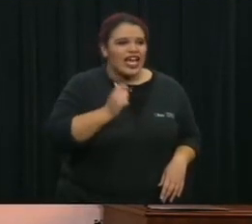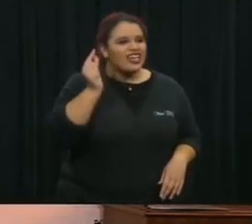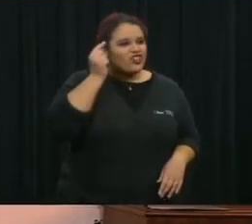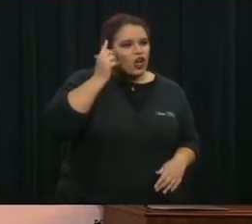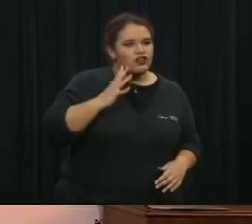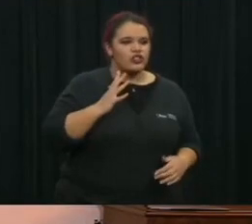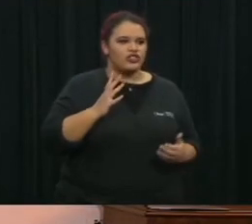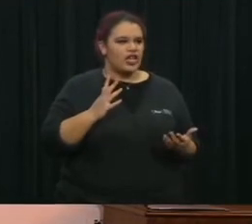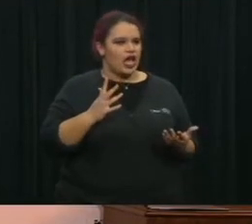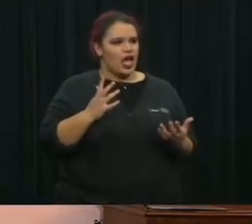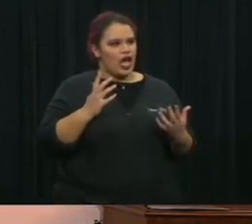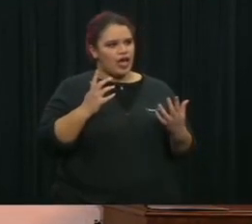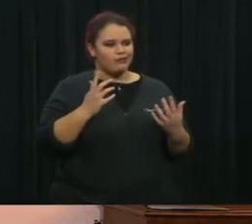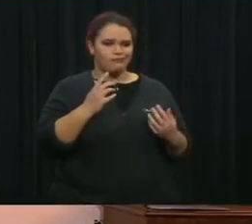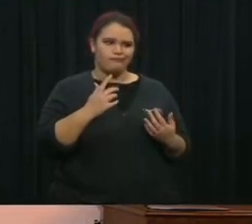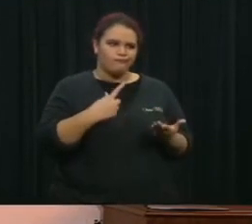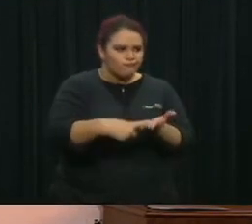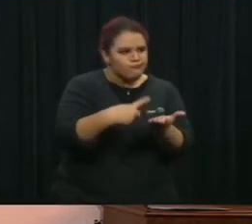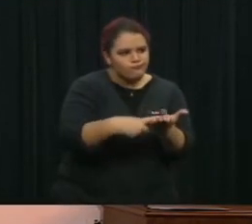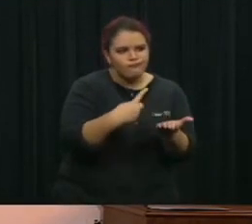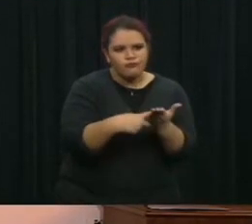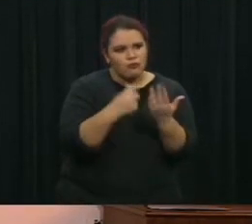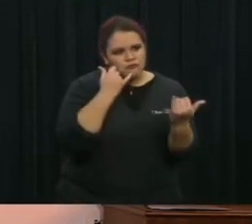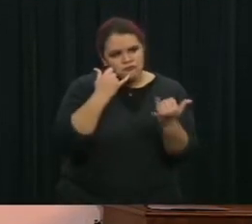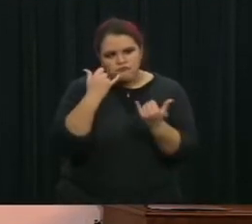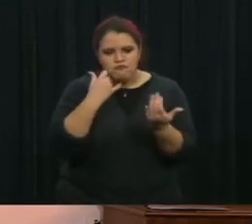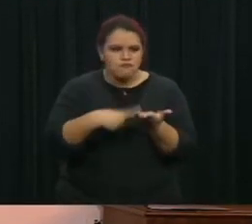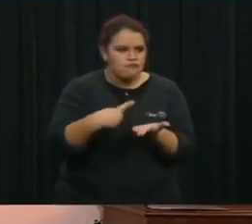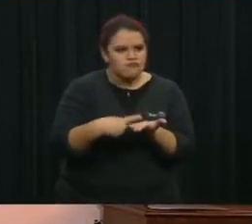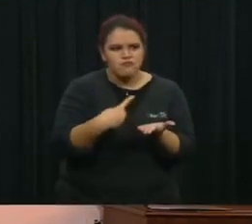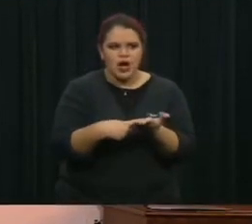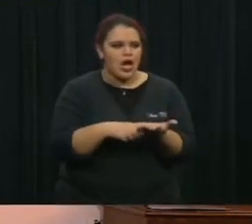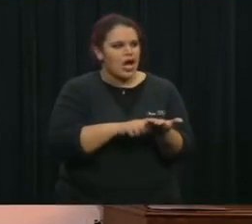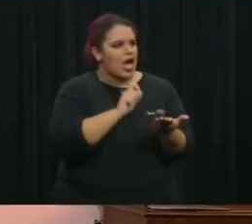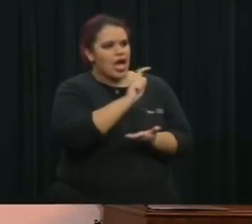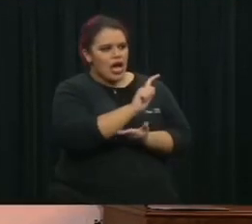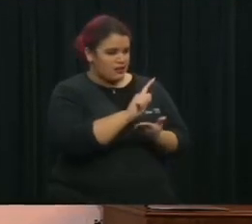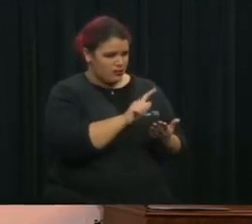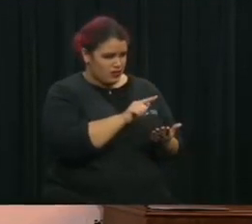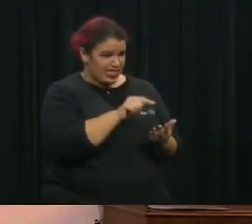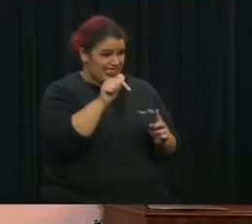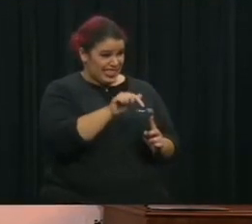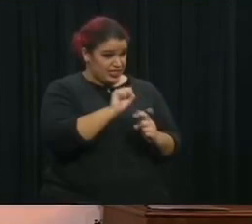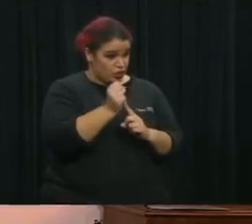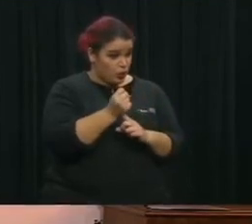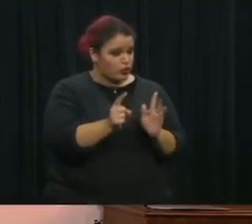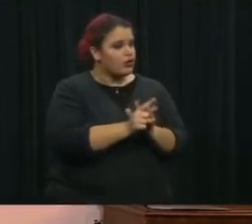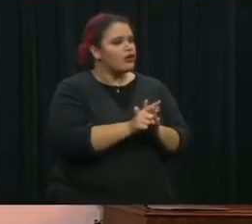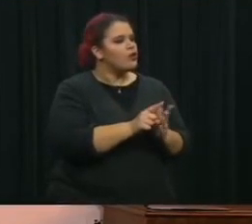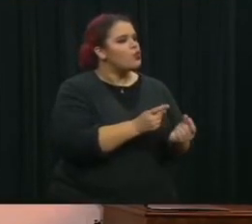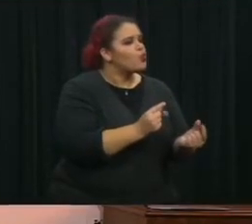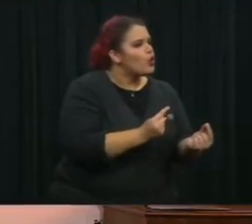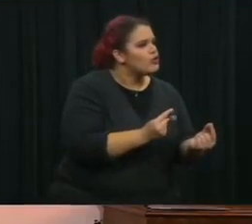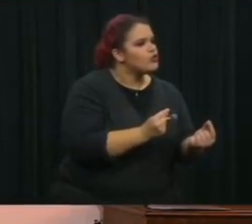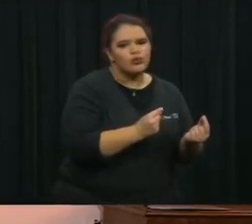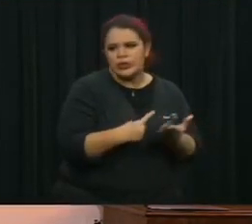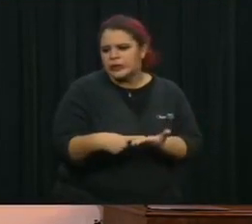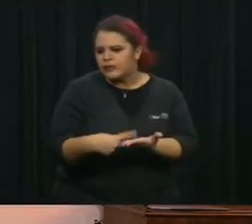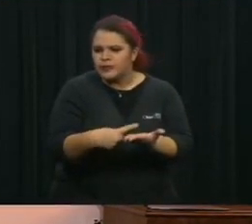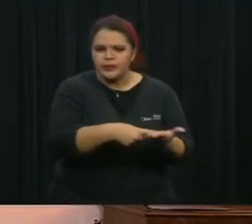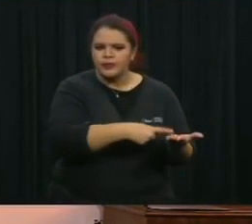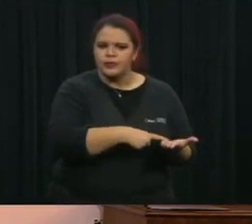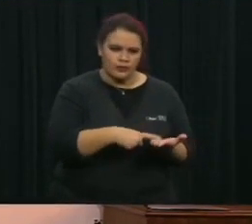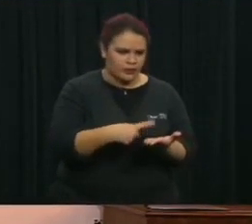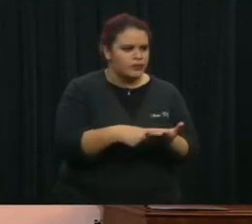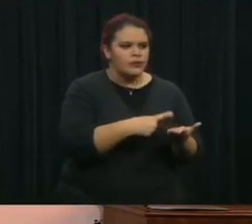sharing of ideas. How do you handle this? How do you handle that? So that certainly is going back